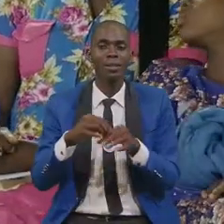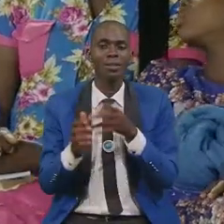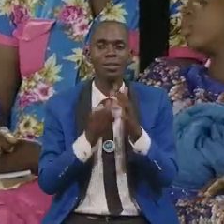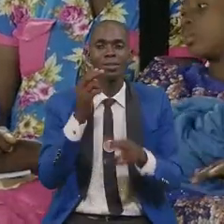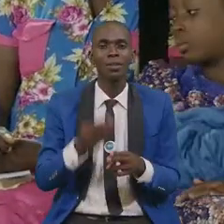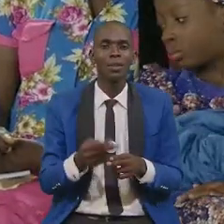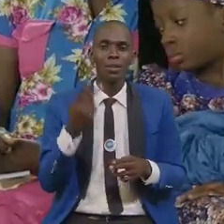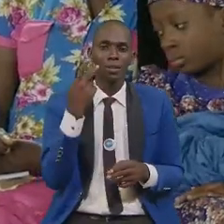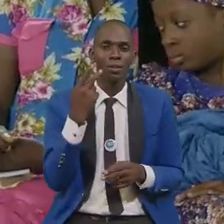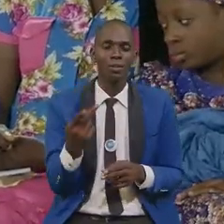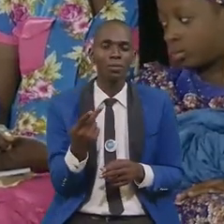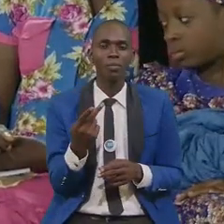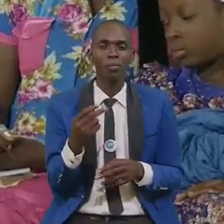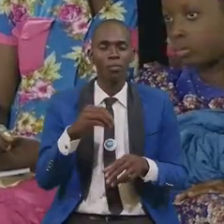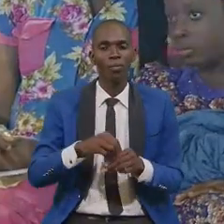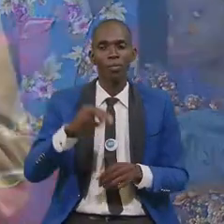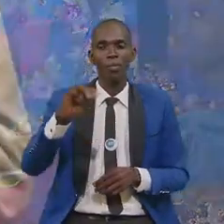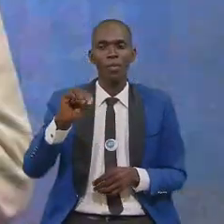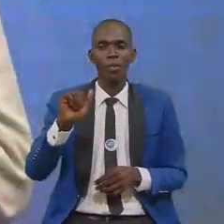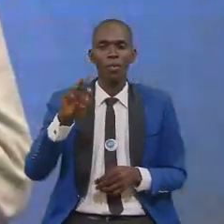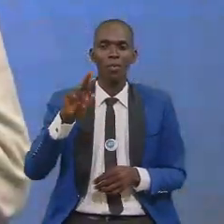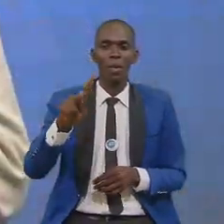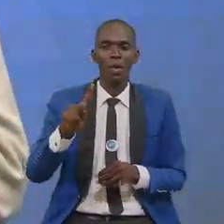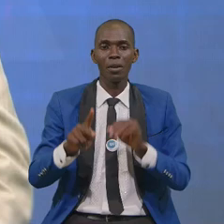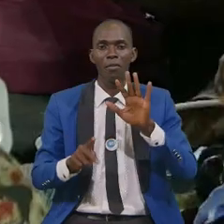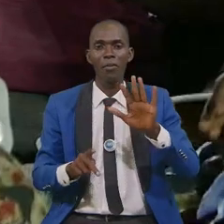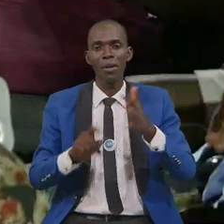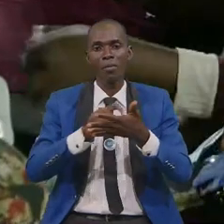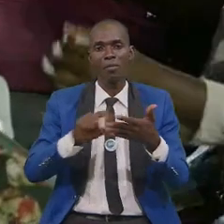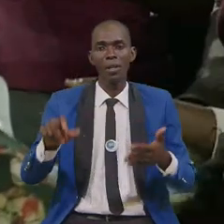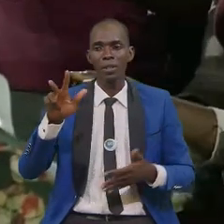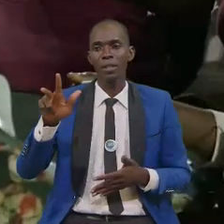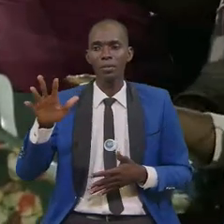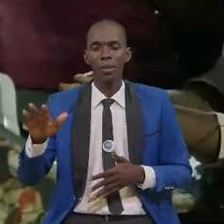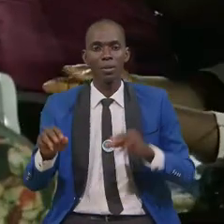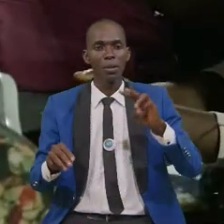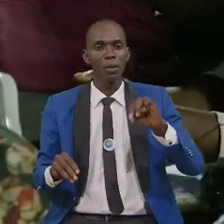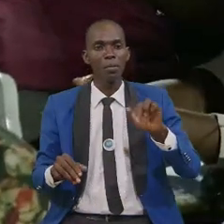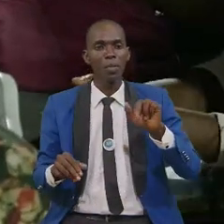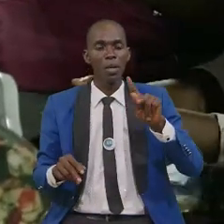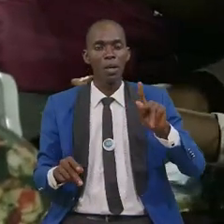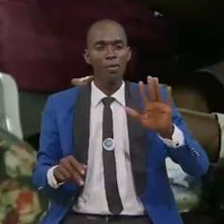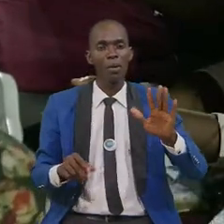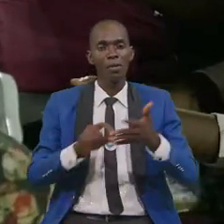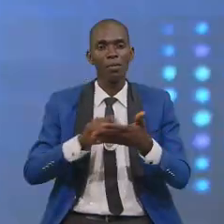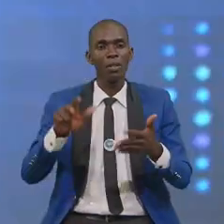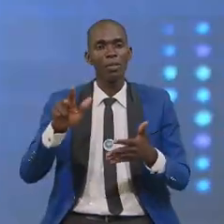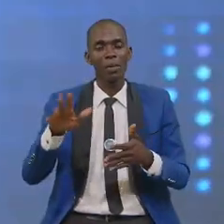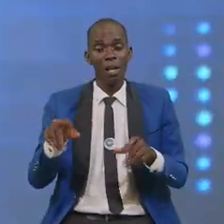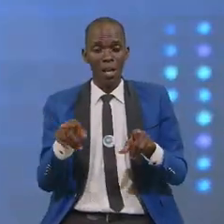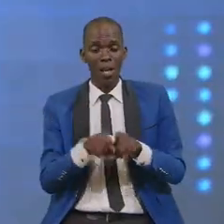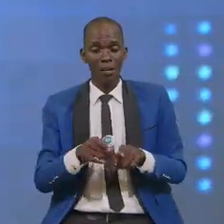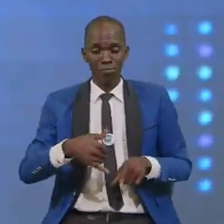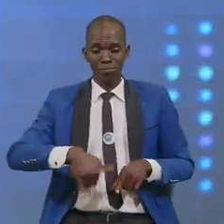Look at this in Mark chapter 5, verse 35. While he yet spake,